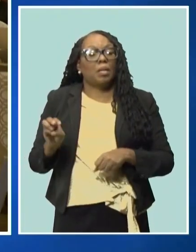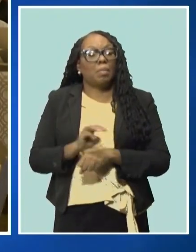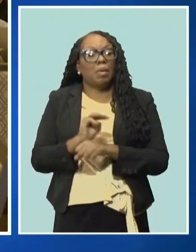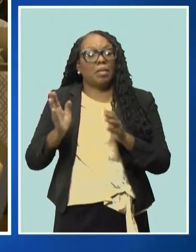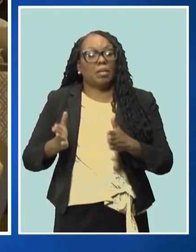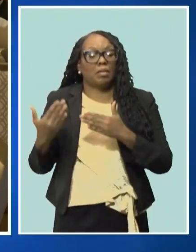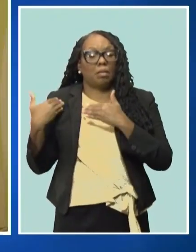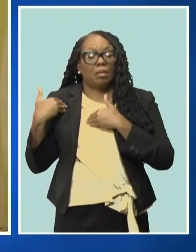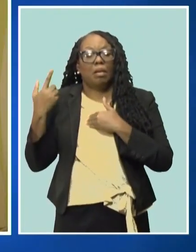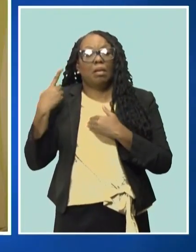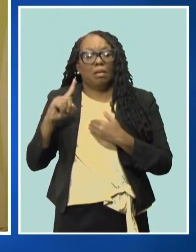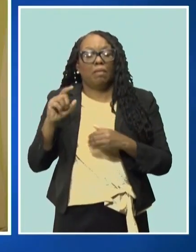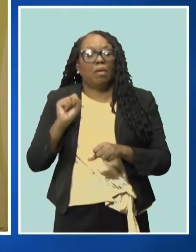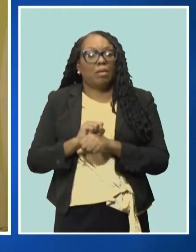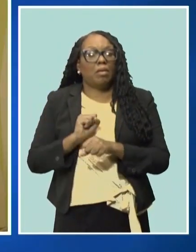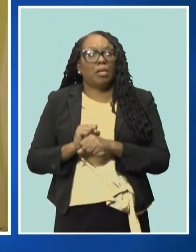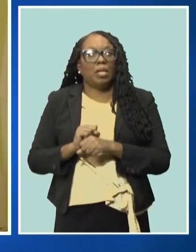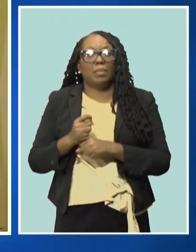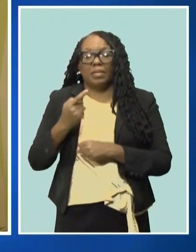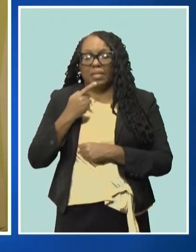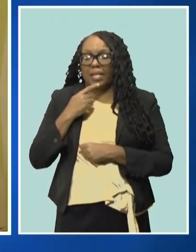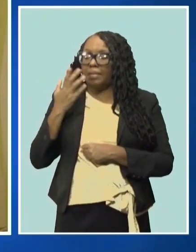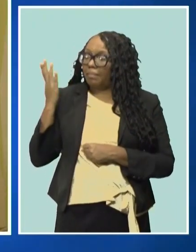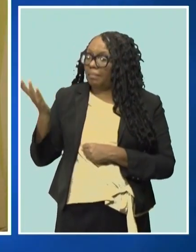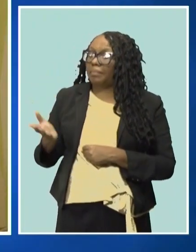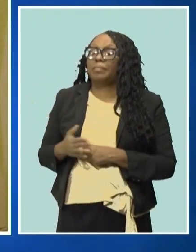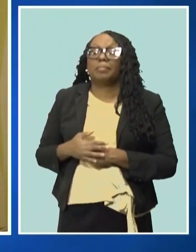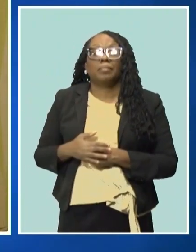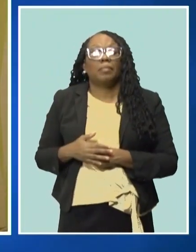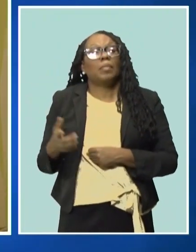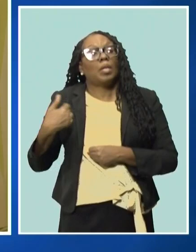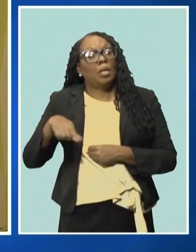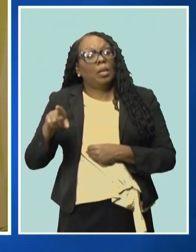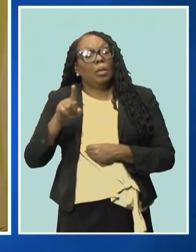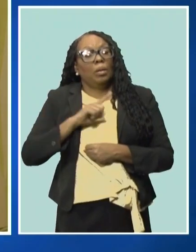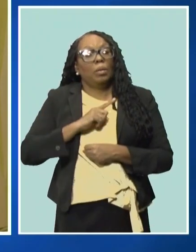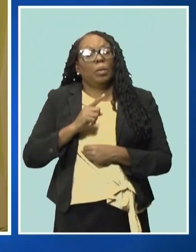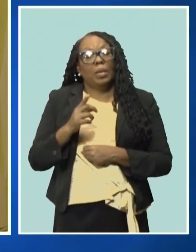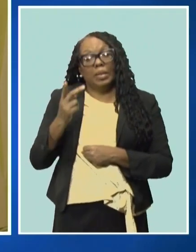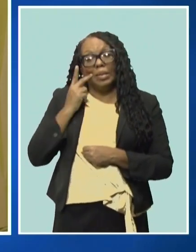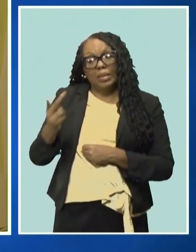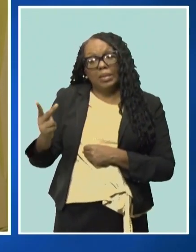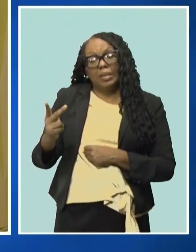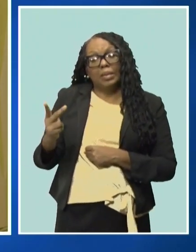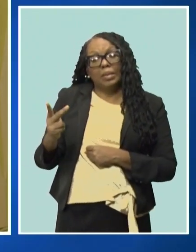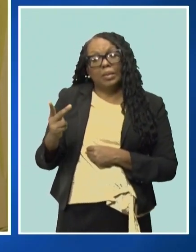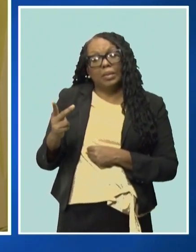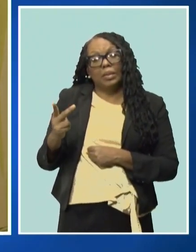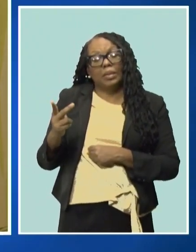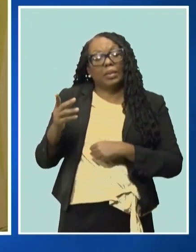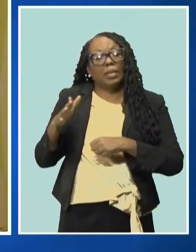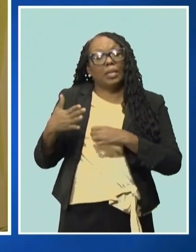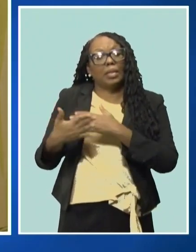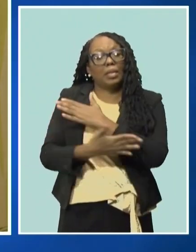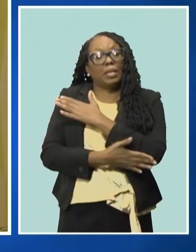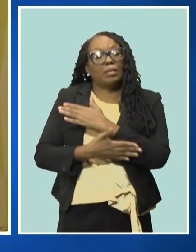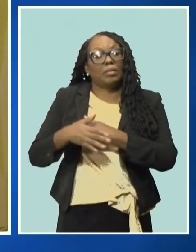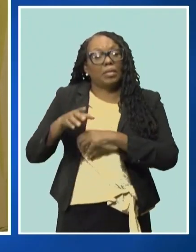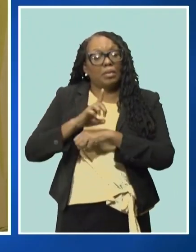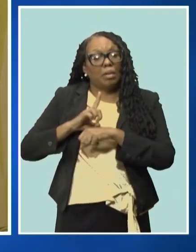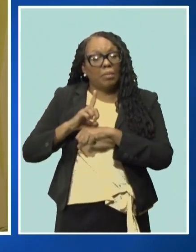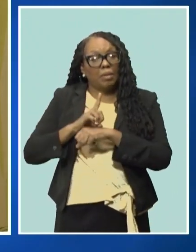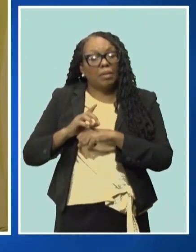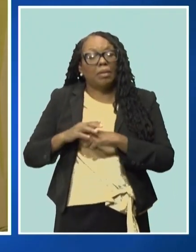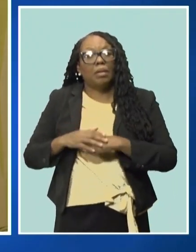workforce. We've seen it in Dominica not too long ago, where in about 12 hours, over 100% of